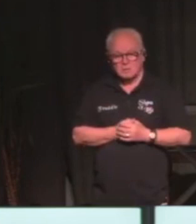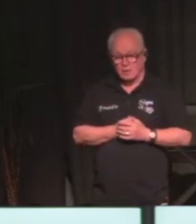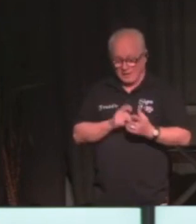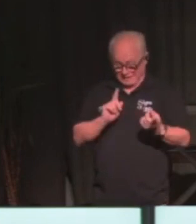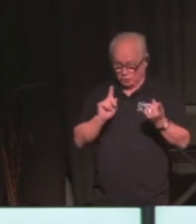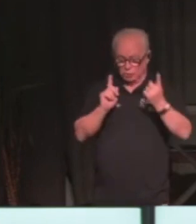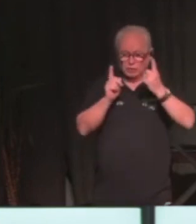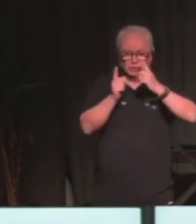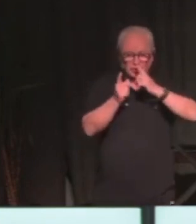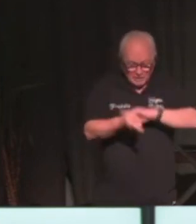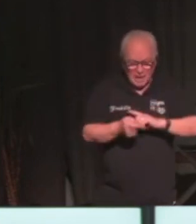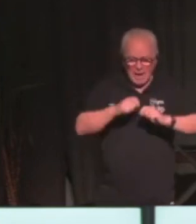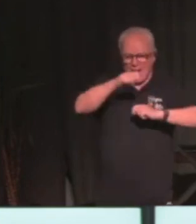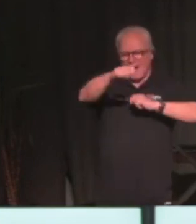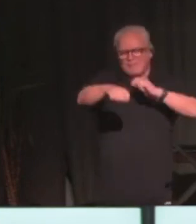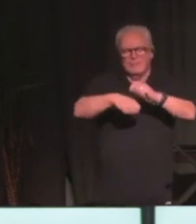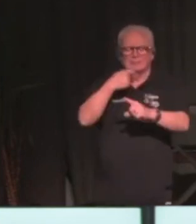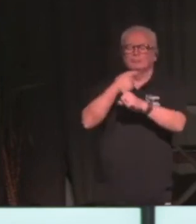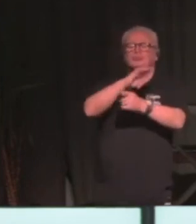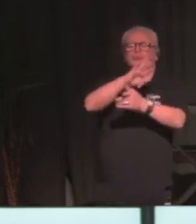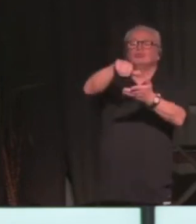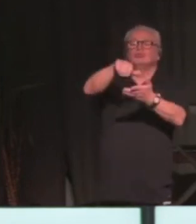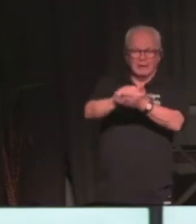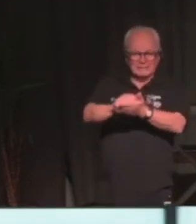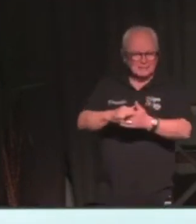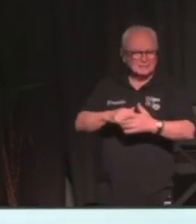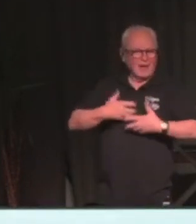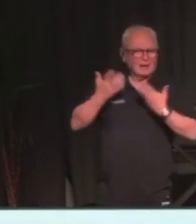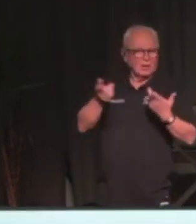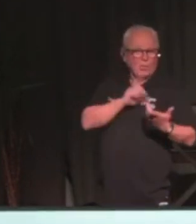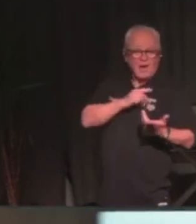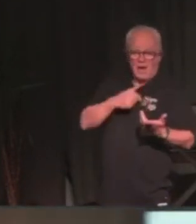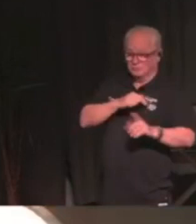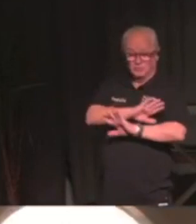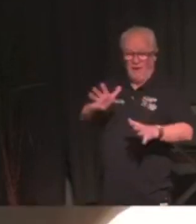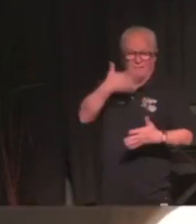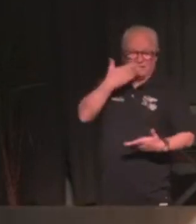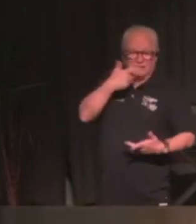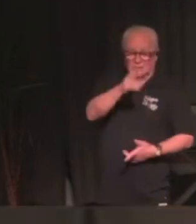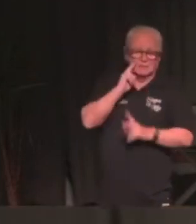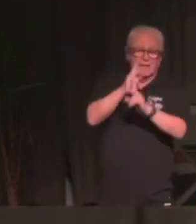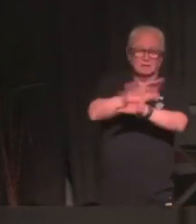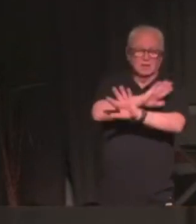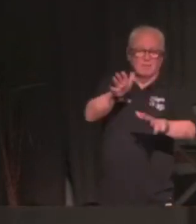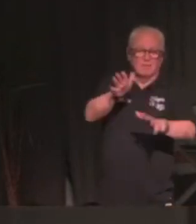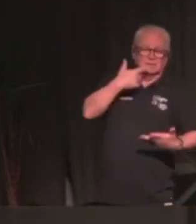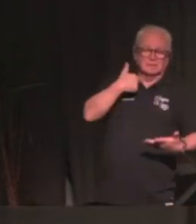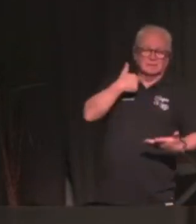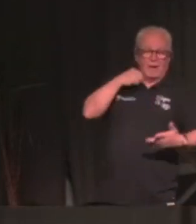It gives way and becomes righteous anger because I'm not offended by it anymore.